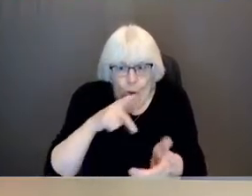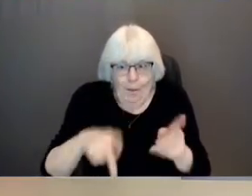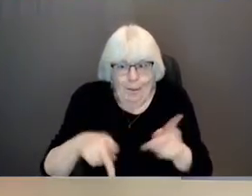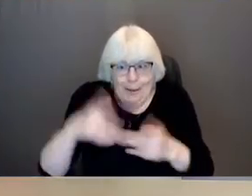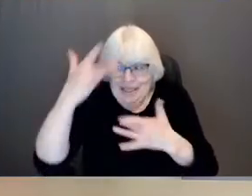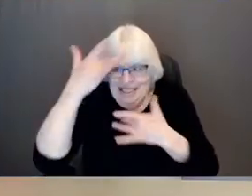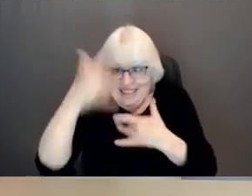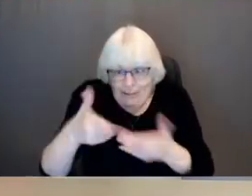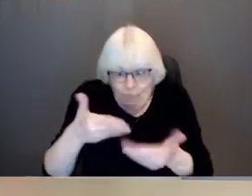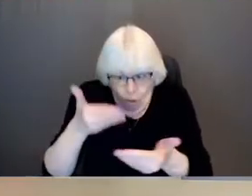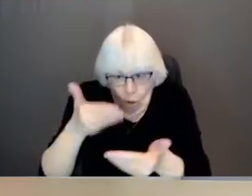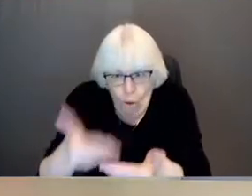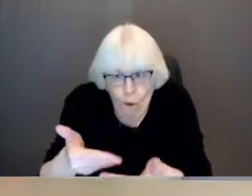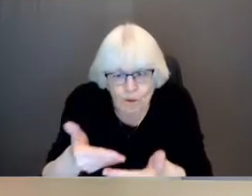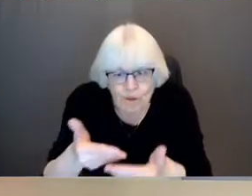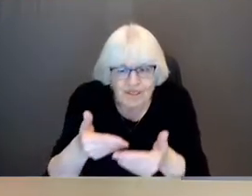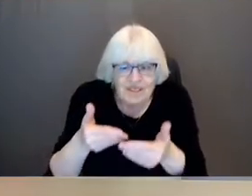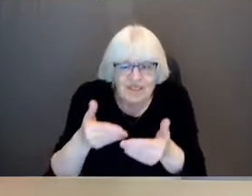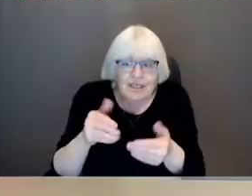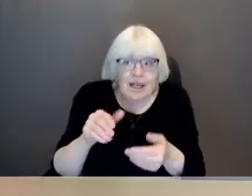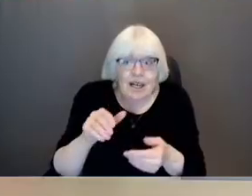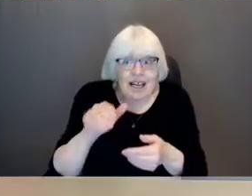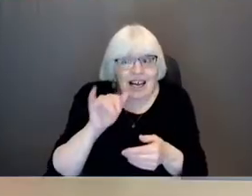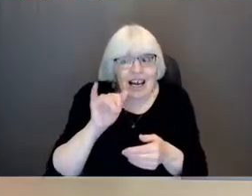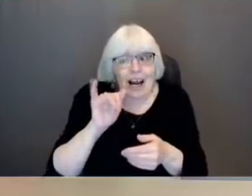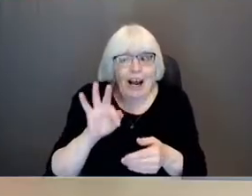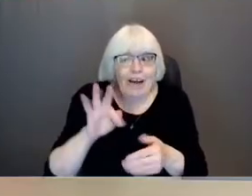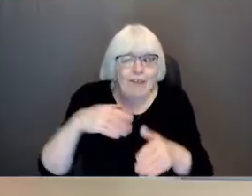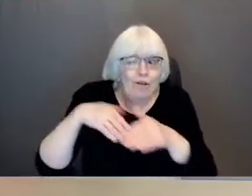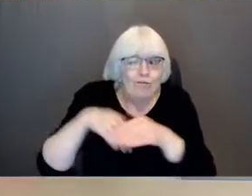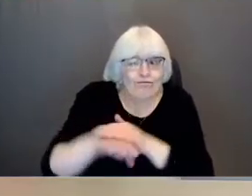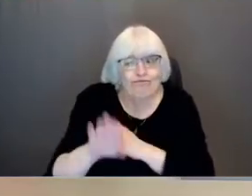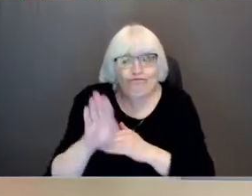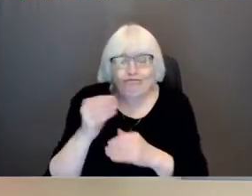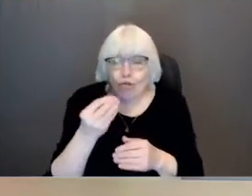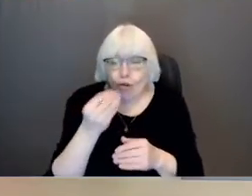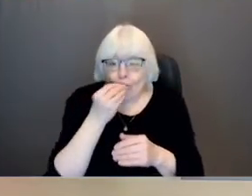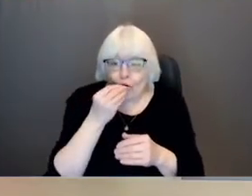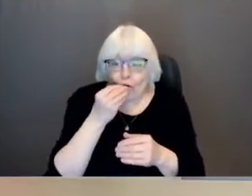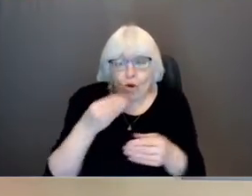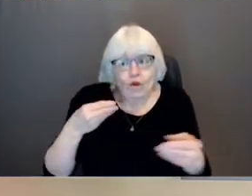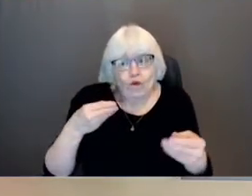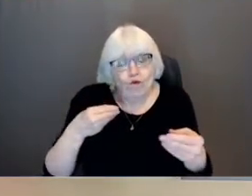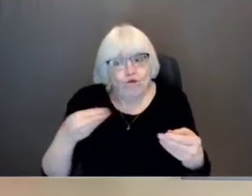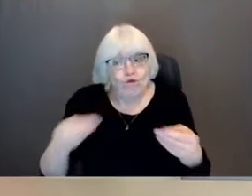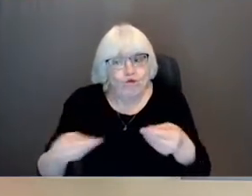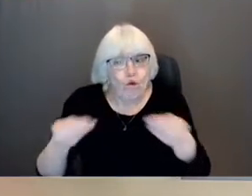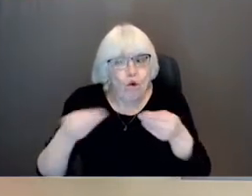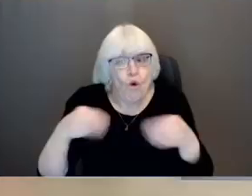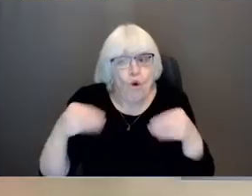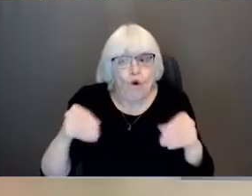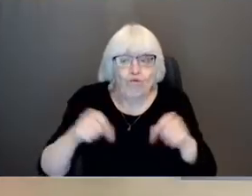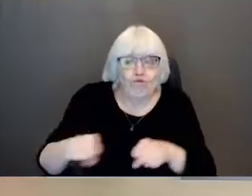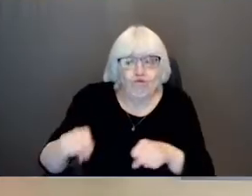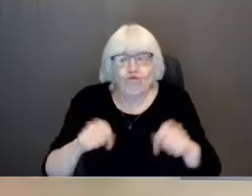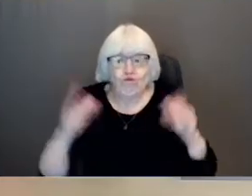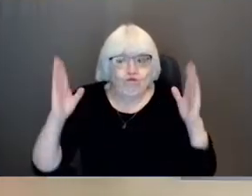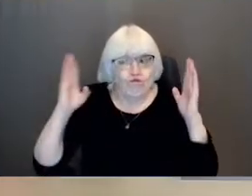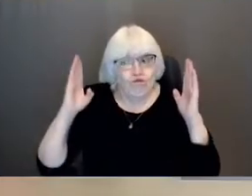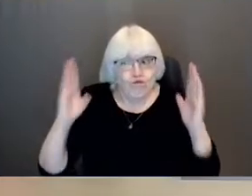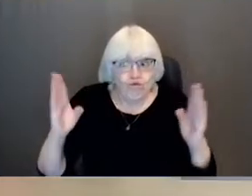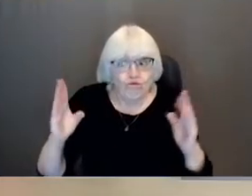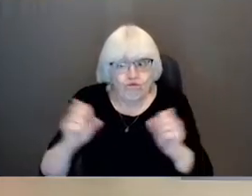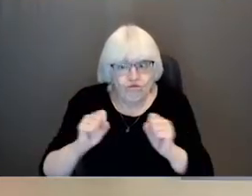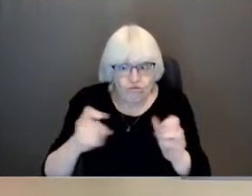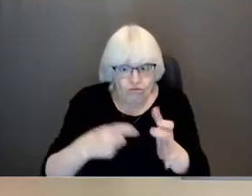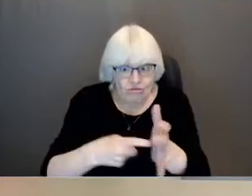may not need that same level of protection, but certainly trying to make sure you wear it appropriately and it's fitted